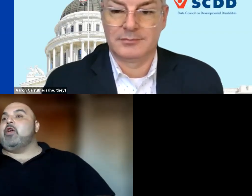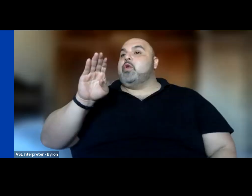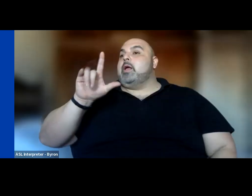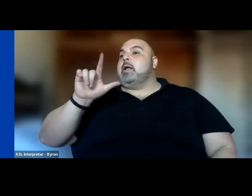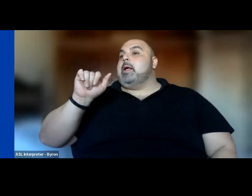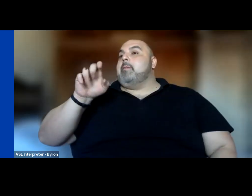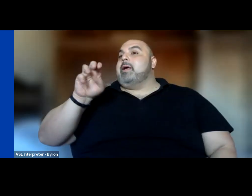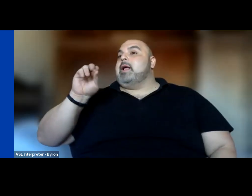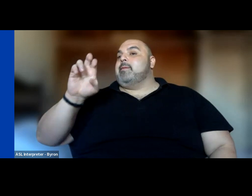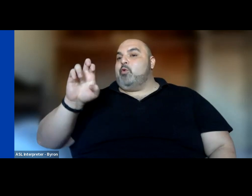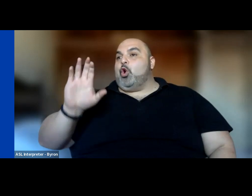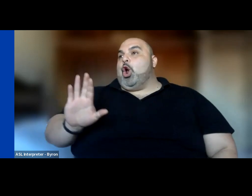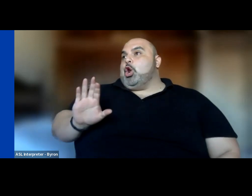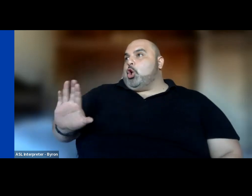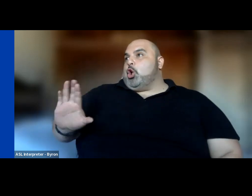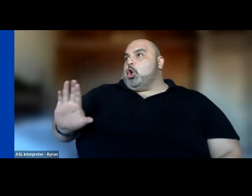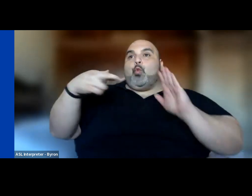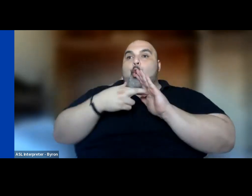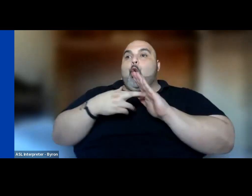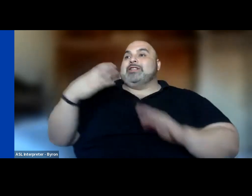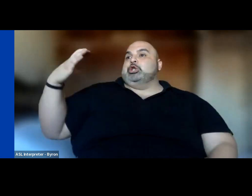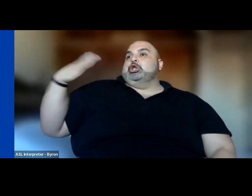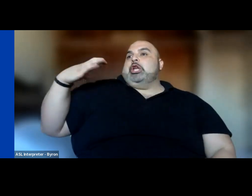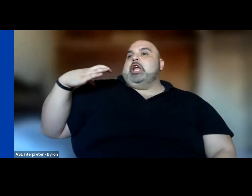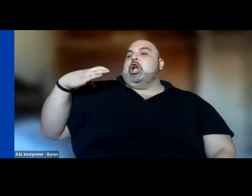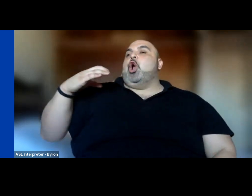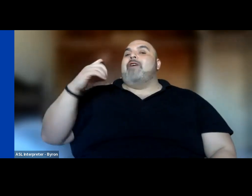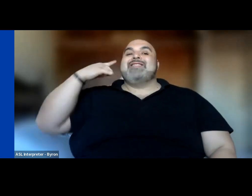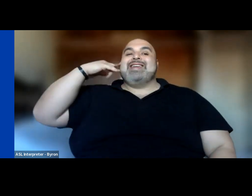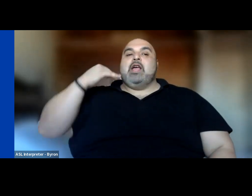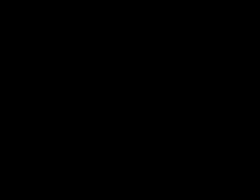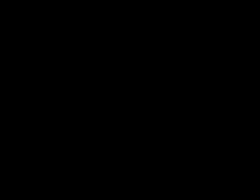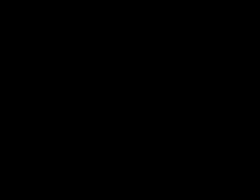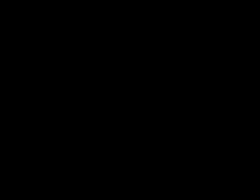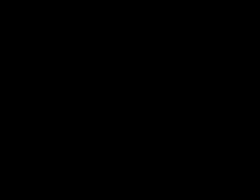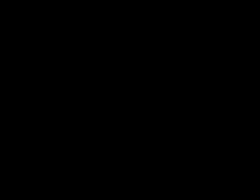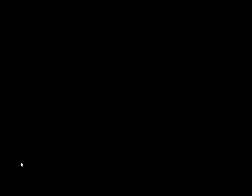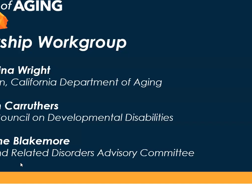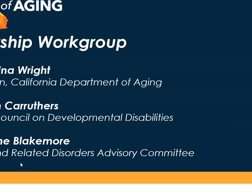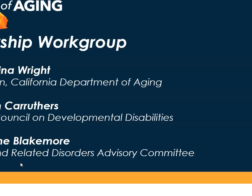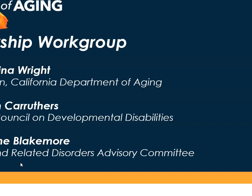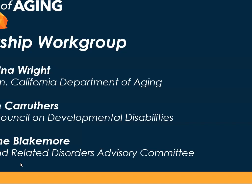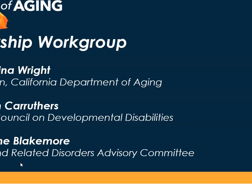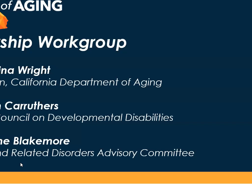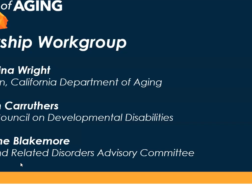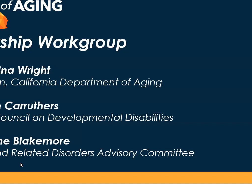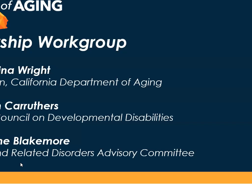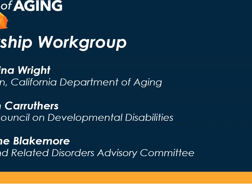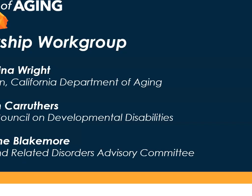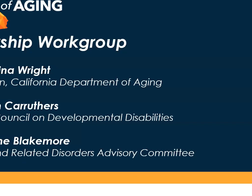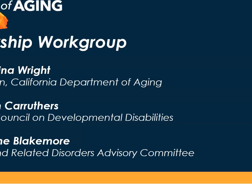her capacity as chair of the California Alzheimer's and Related